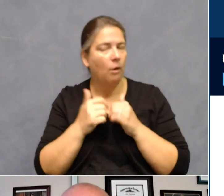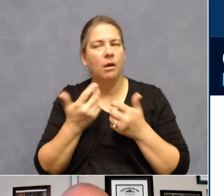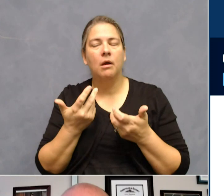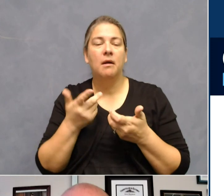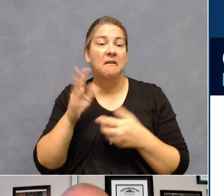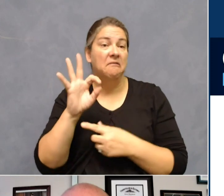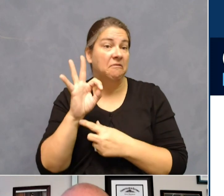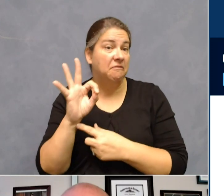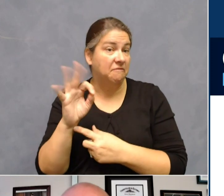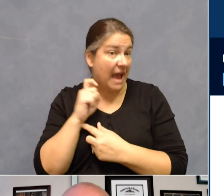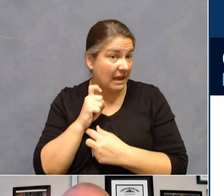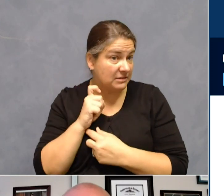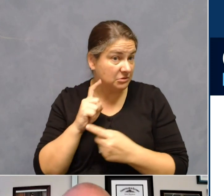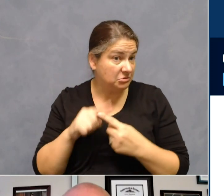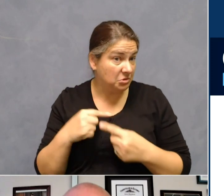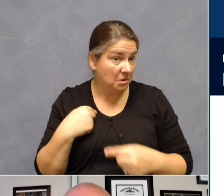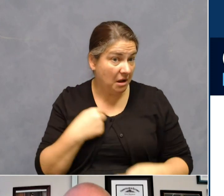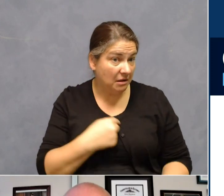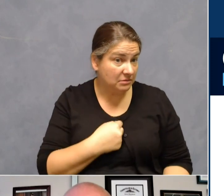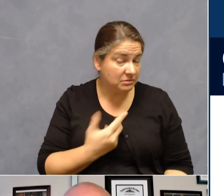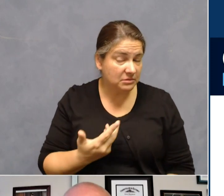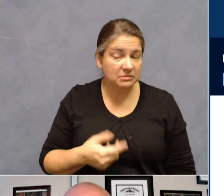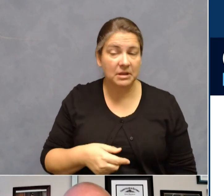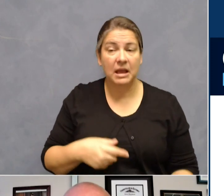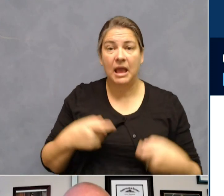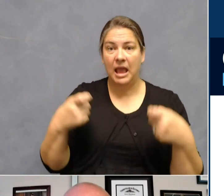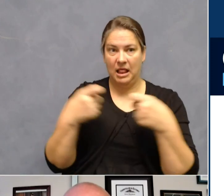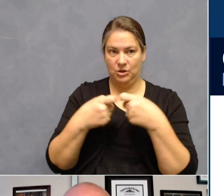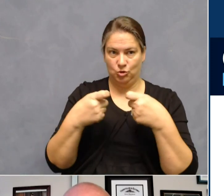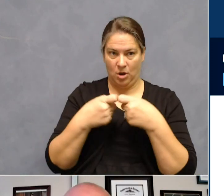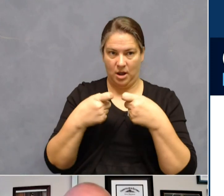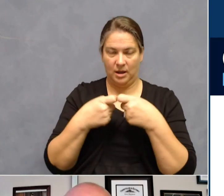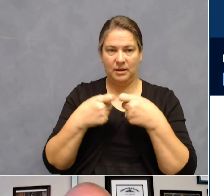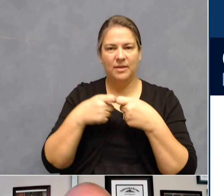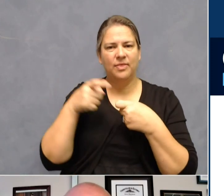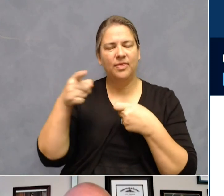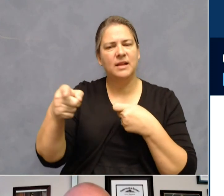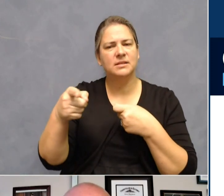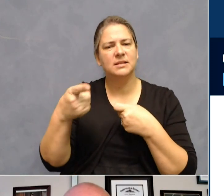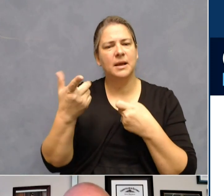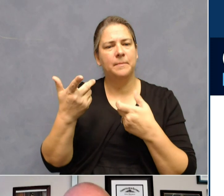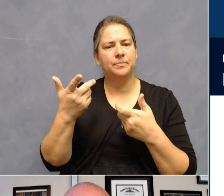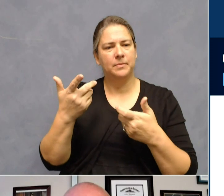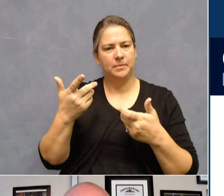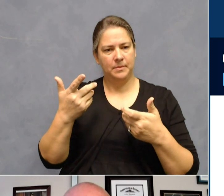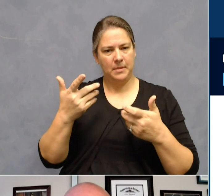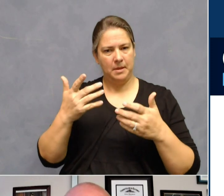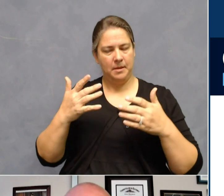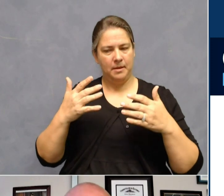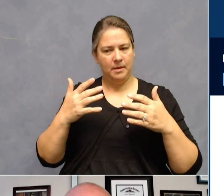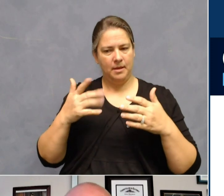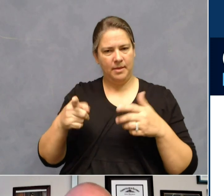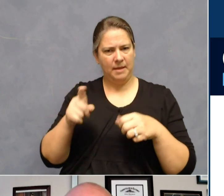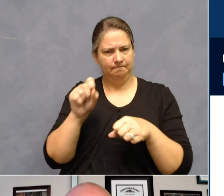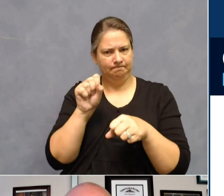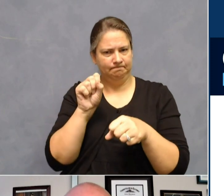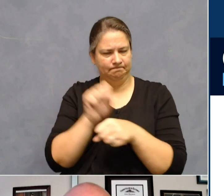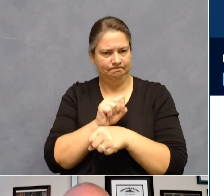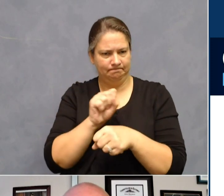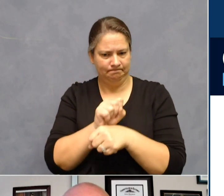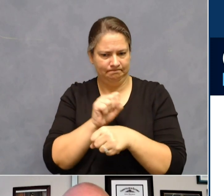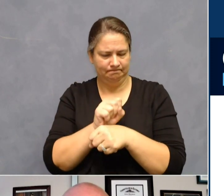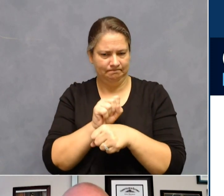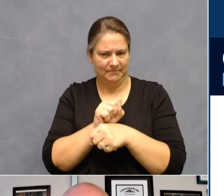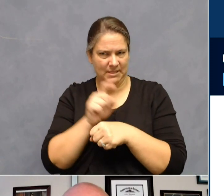means electronic. This is a very manually intensive process. A lot of people have to collect